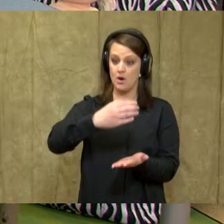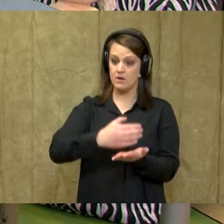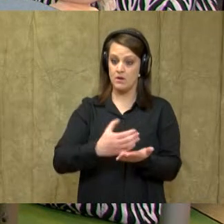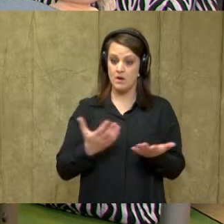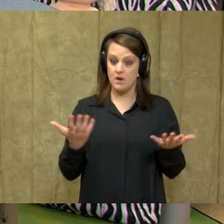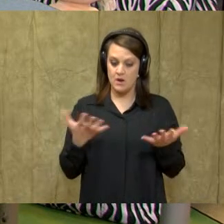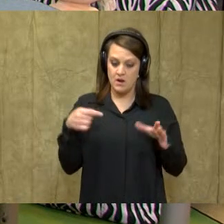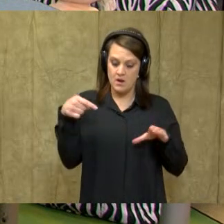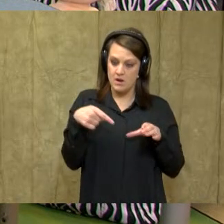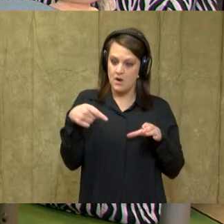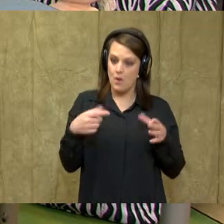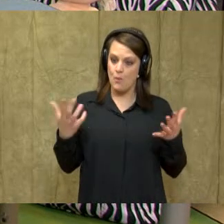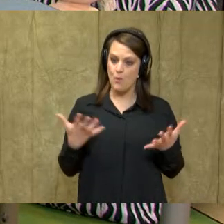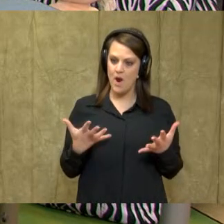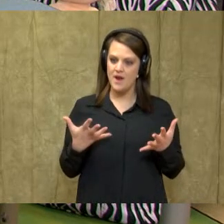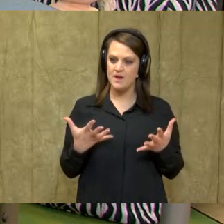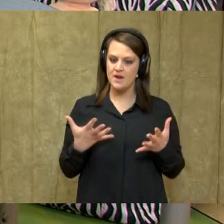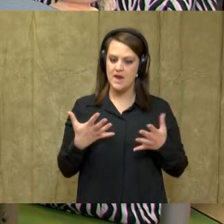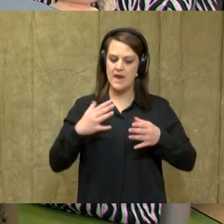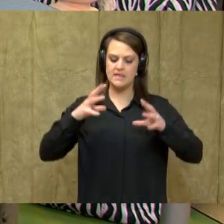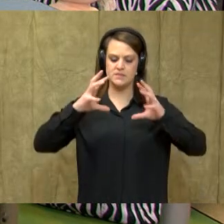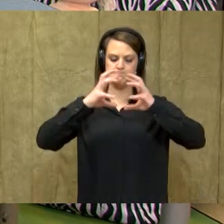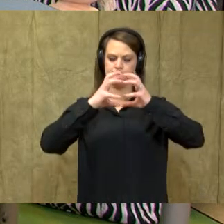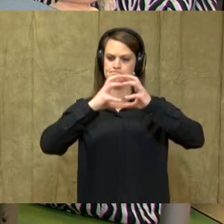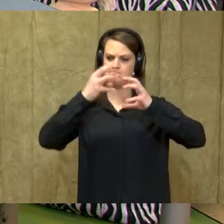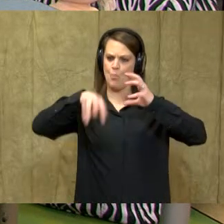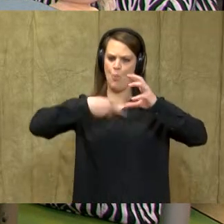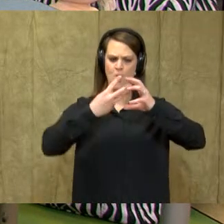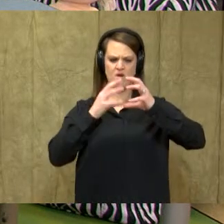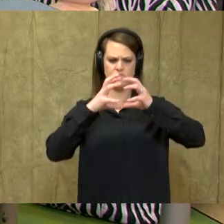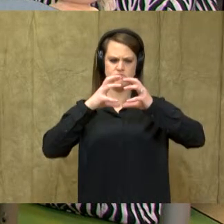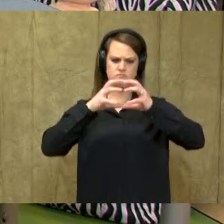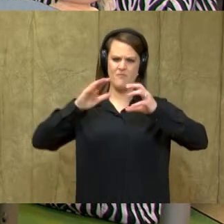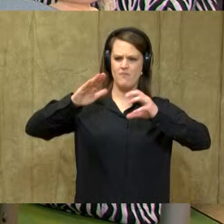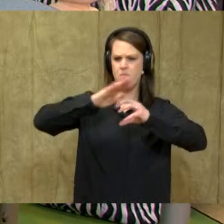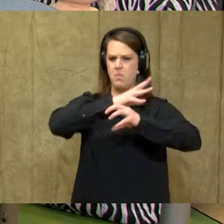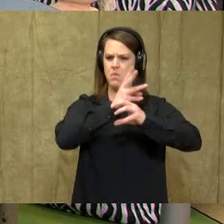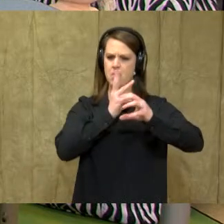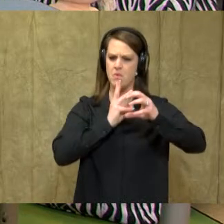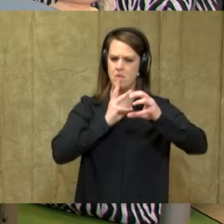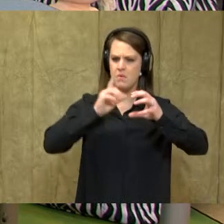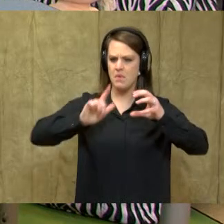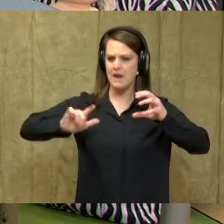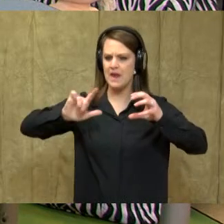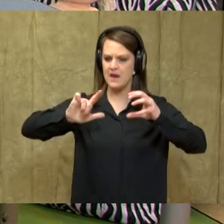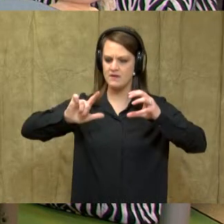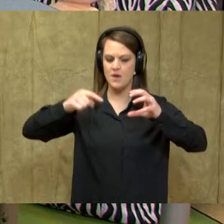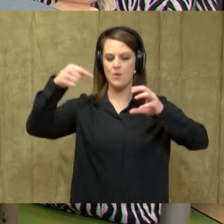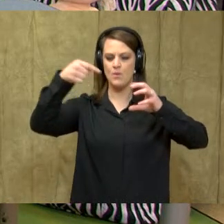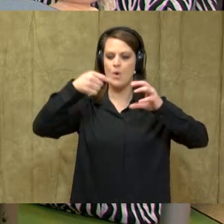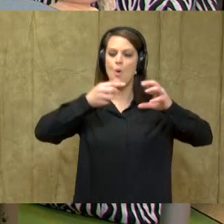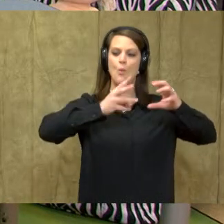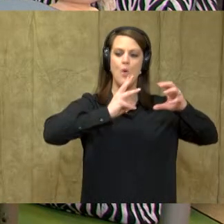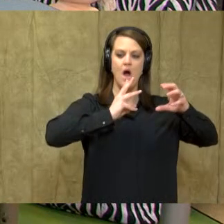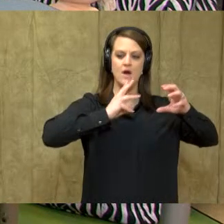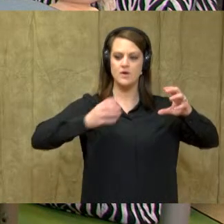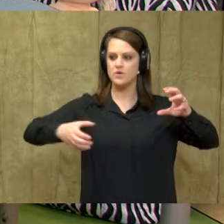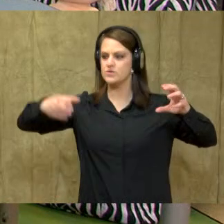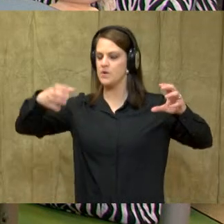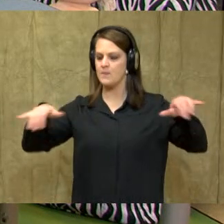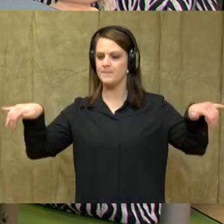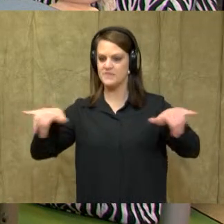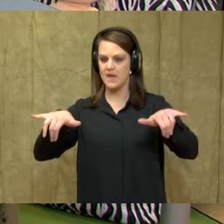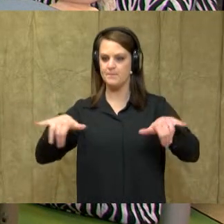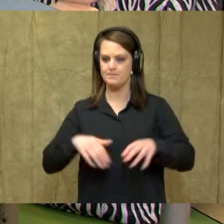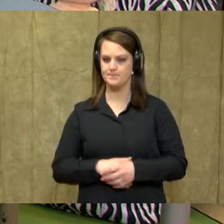water on the earth, on the ground, in the oceans, in the lakes. And then we said that it evaporates